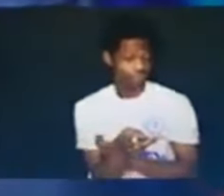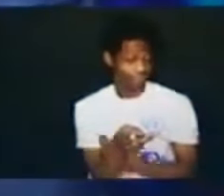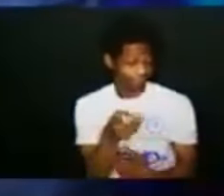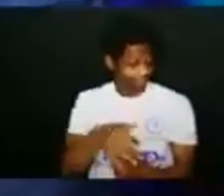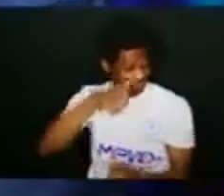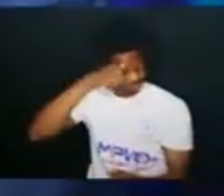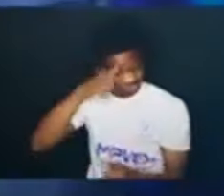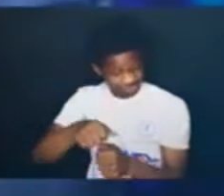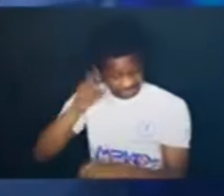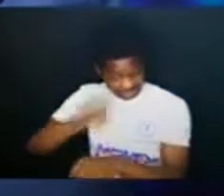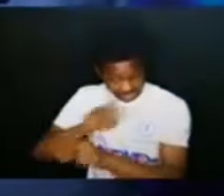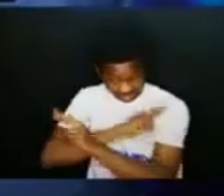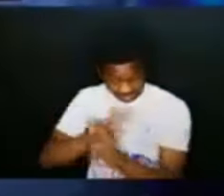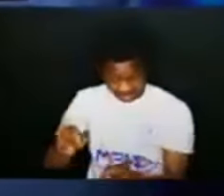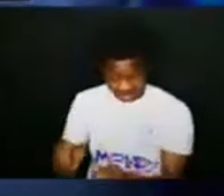leave